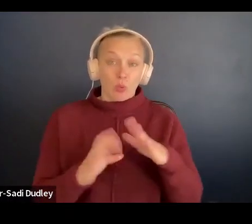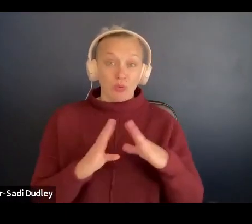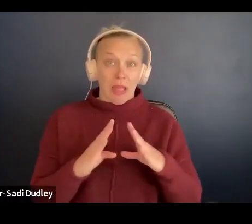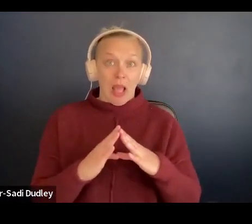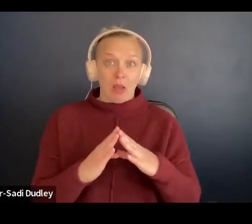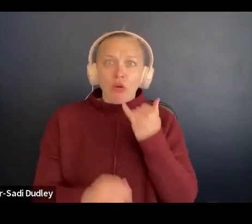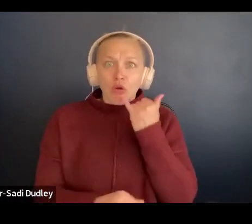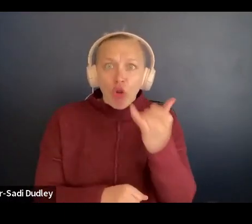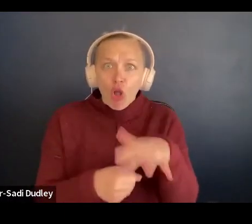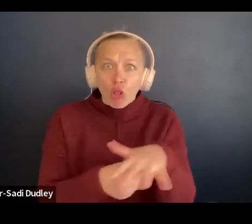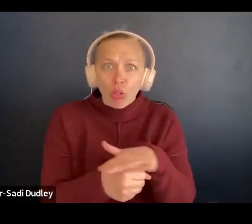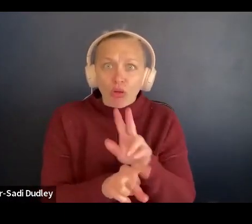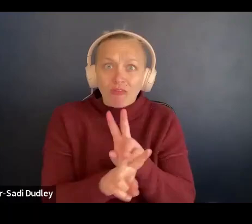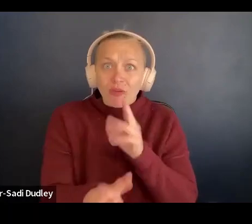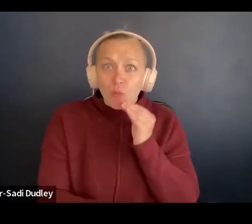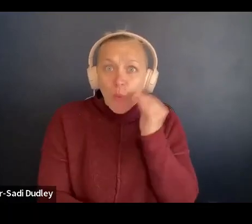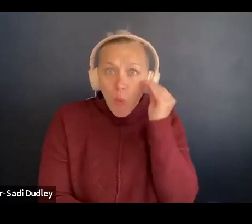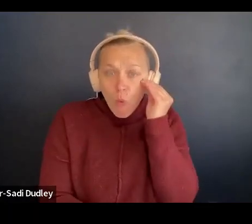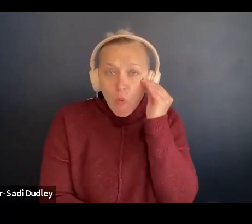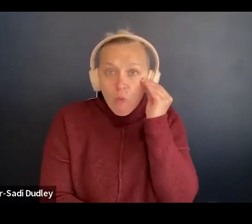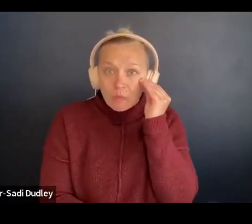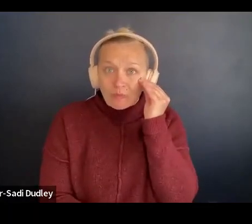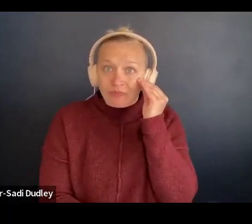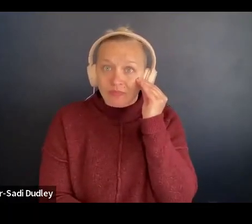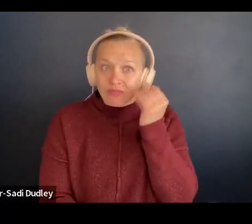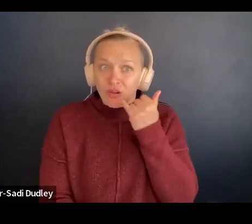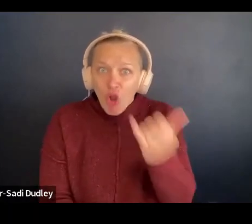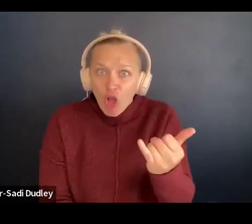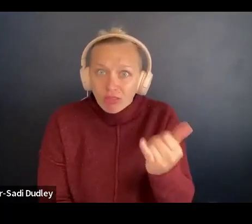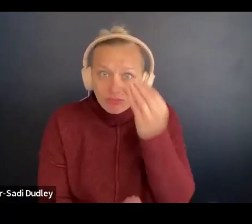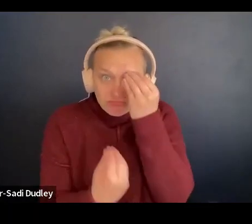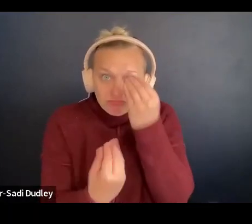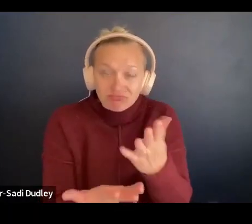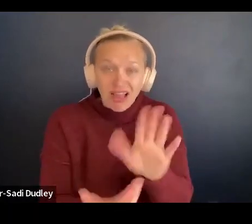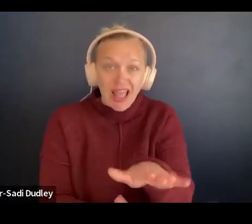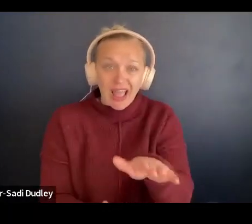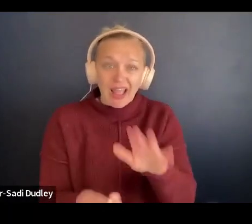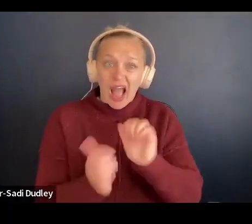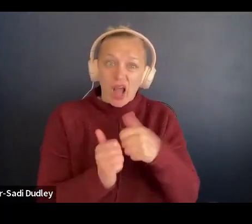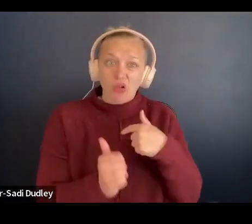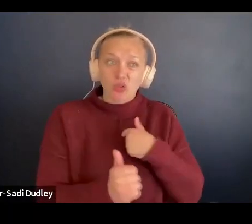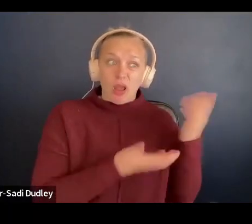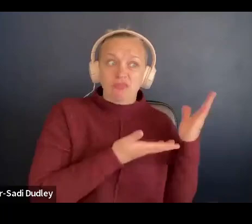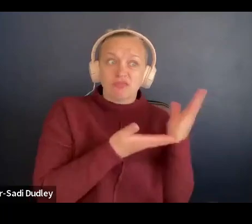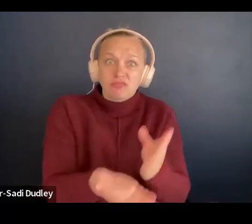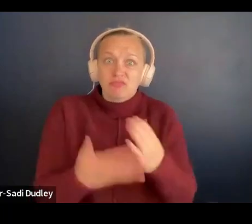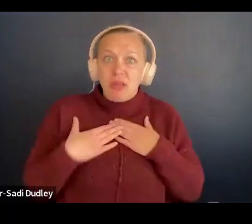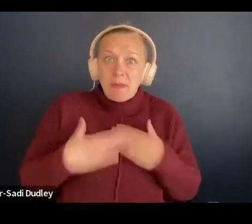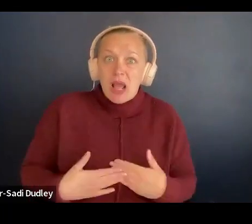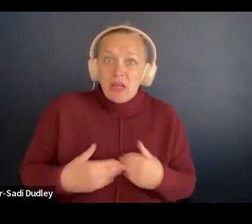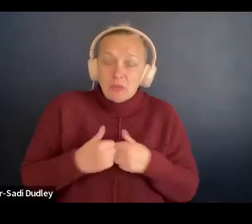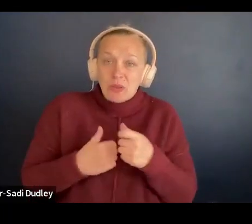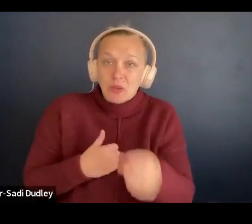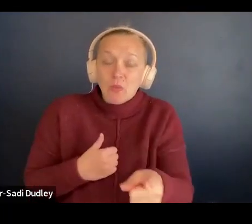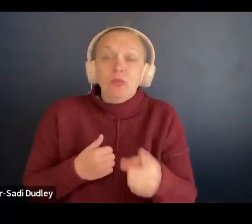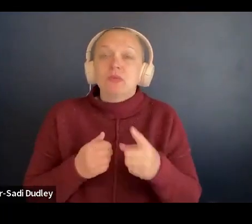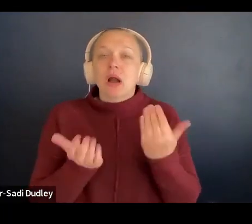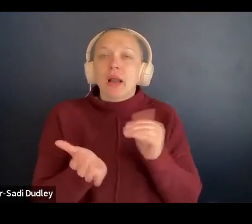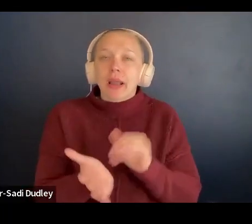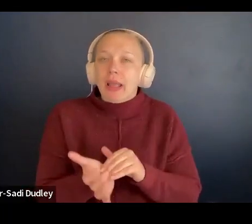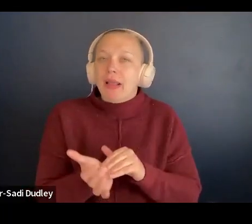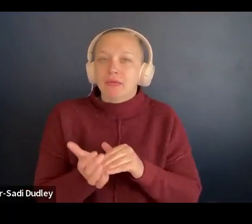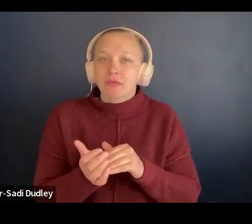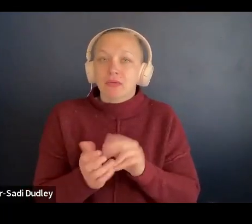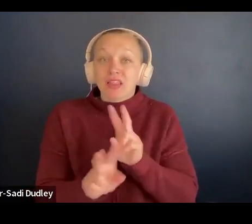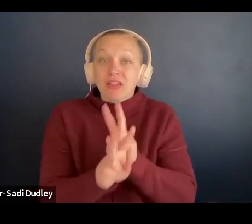home. And even the funeral home in town, it really doesn't matter. I think people kind of get hung up on who they pre-plan with, but funeral homes work a